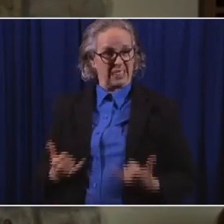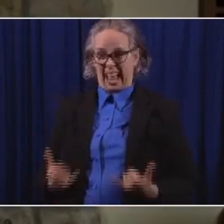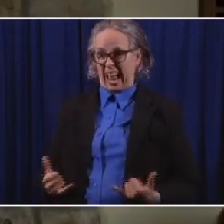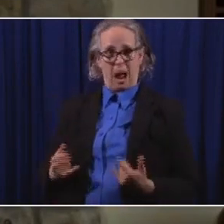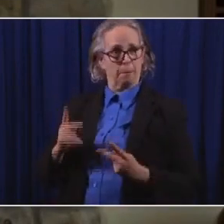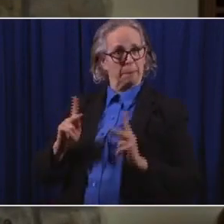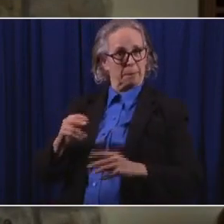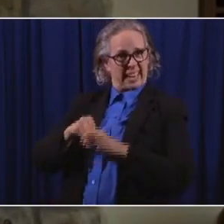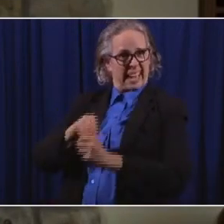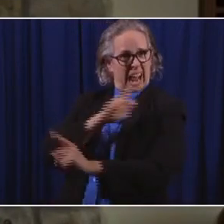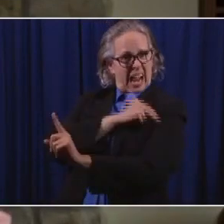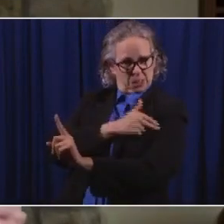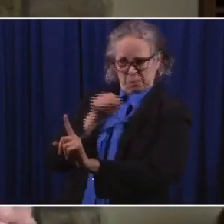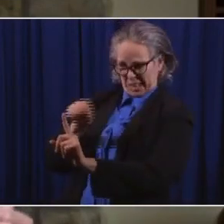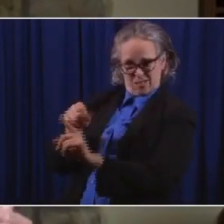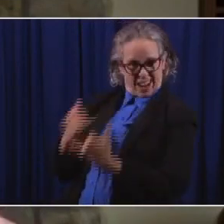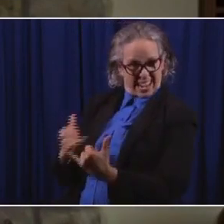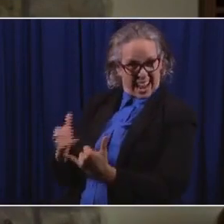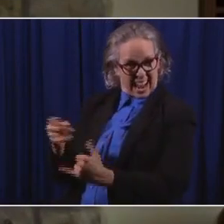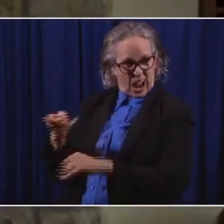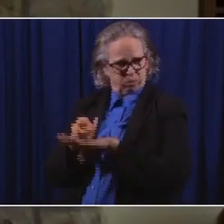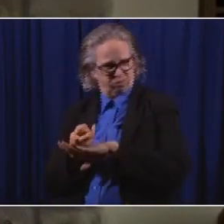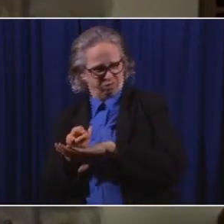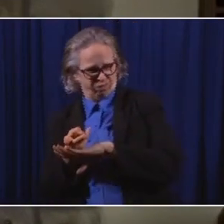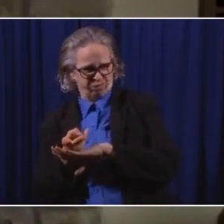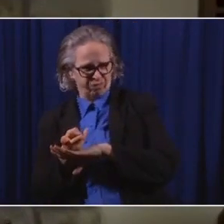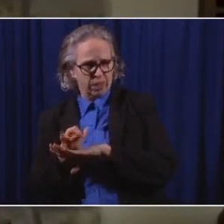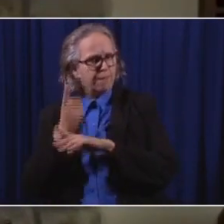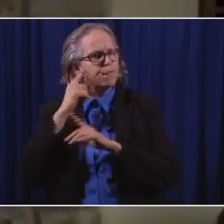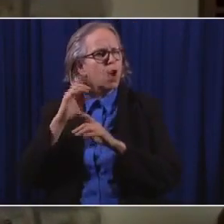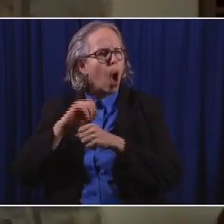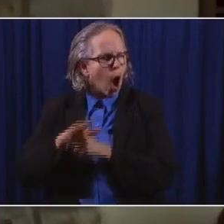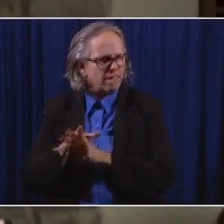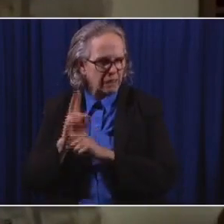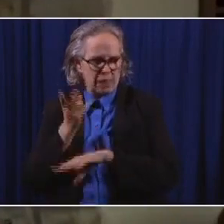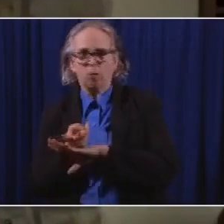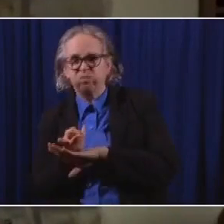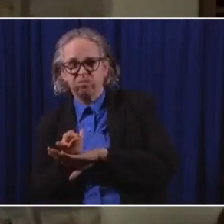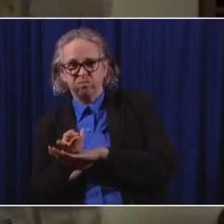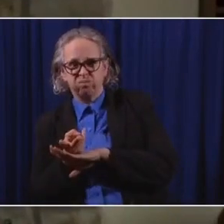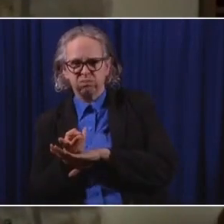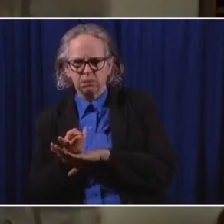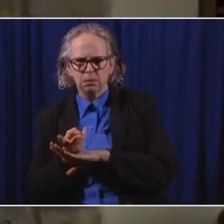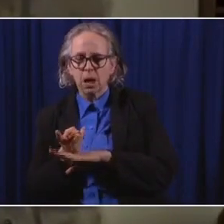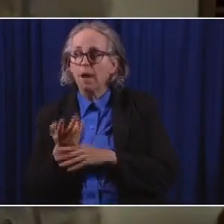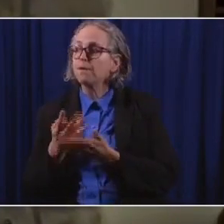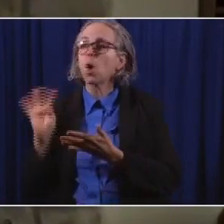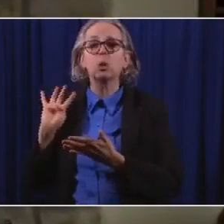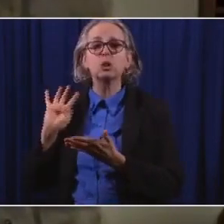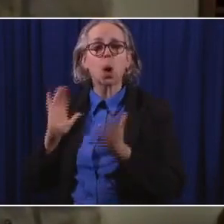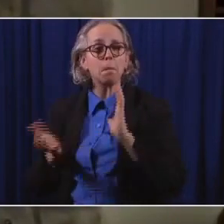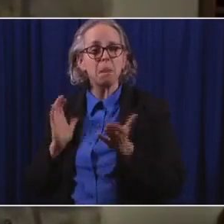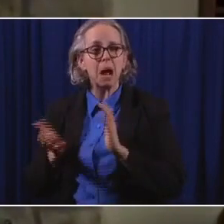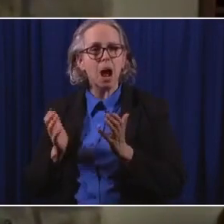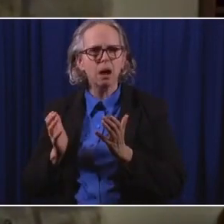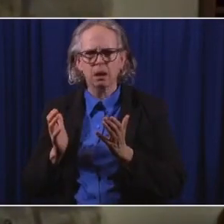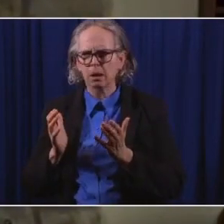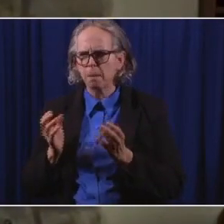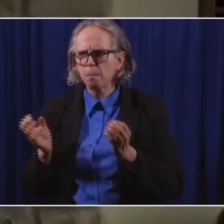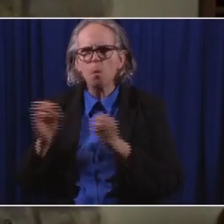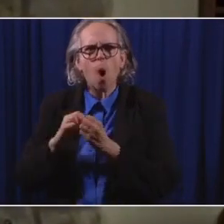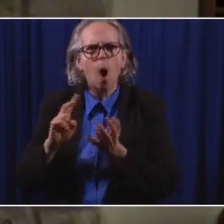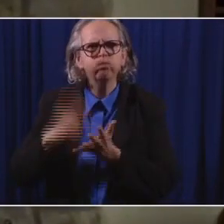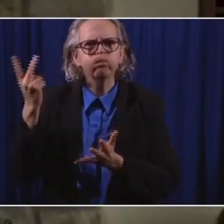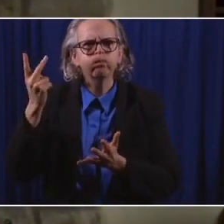double. People in the hospital from COVID is double what it was 3-4 weeks ago. Dr. Lofgren, you want to address that, what